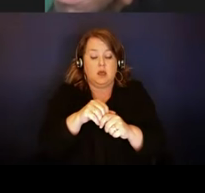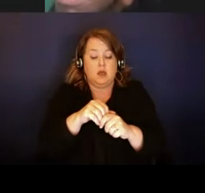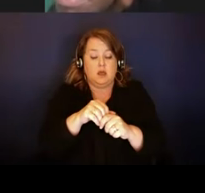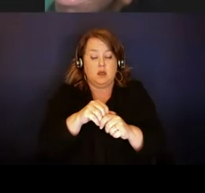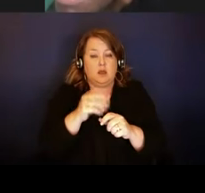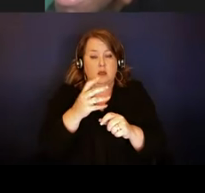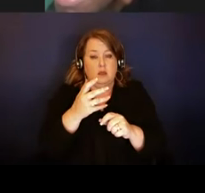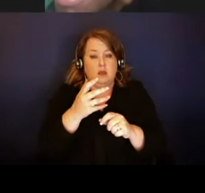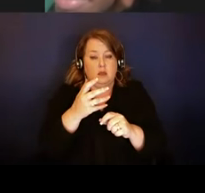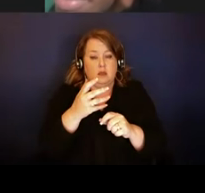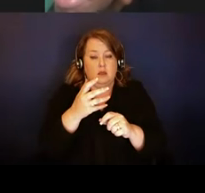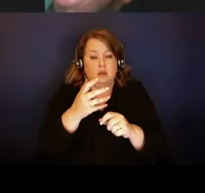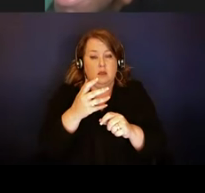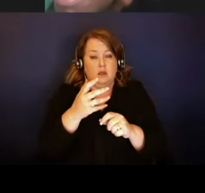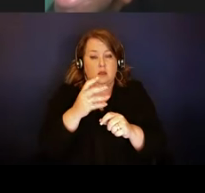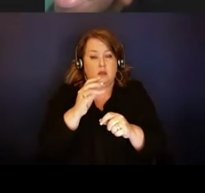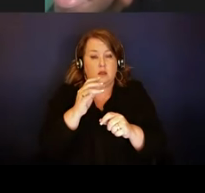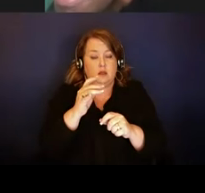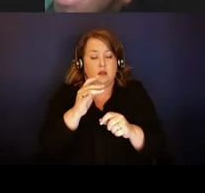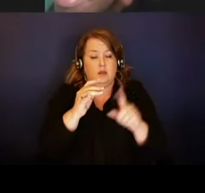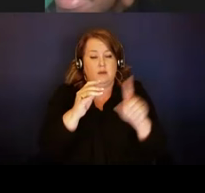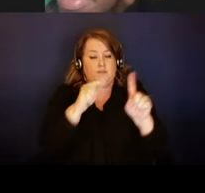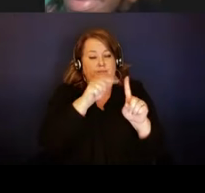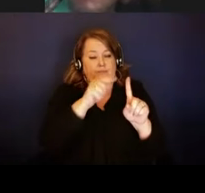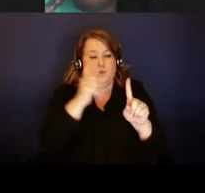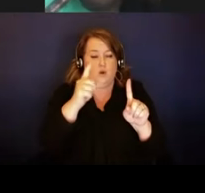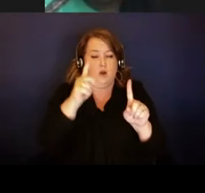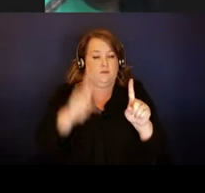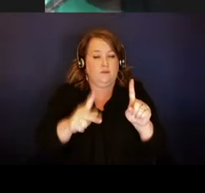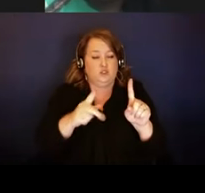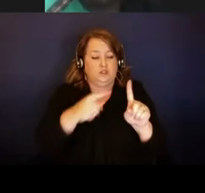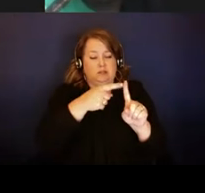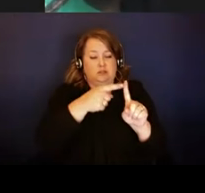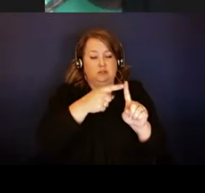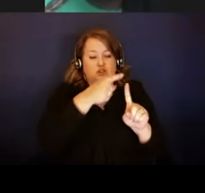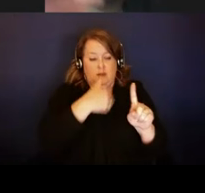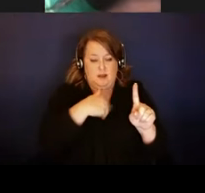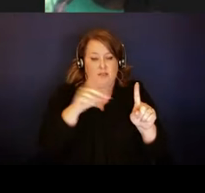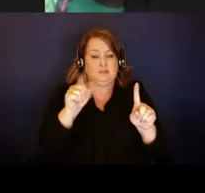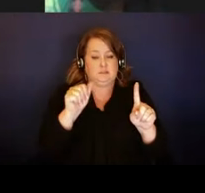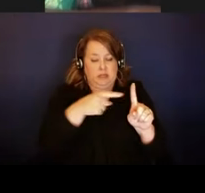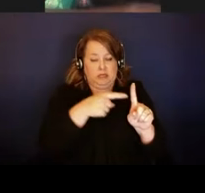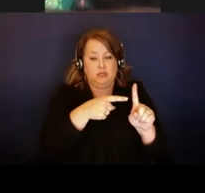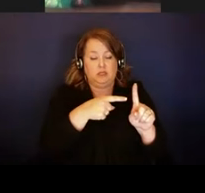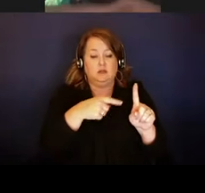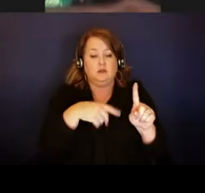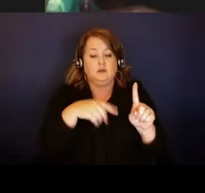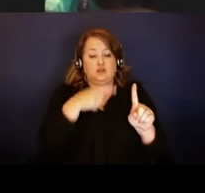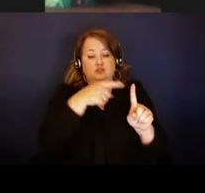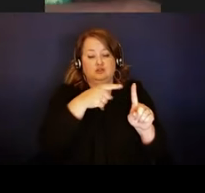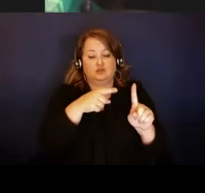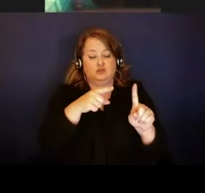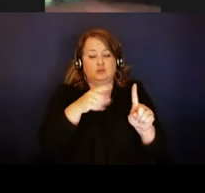came on, and she with a disability, and she spoke about how she's